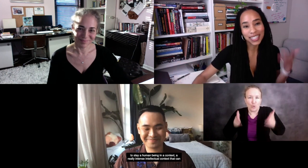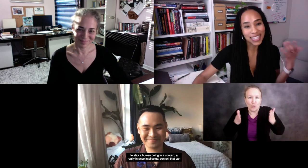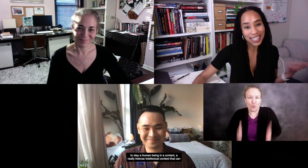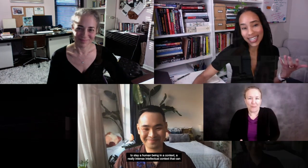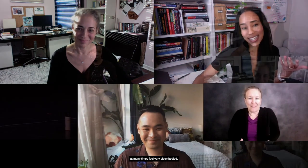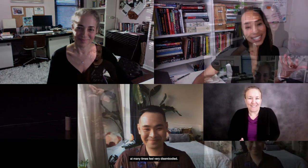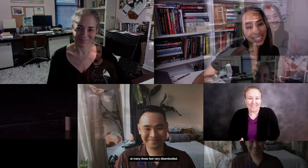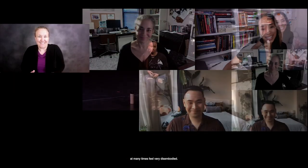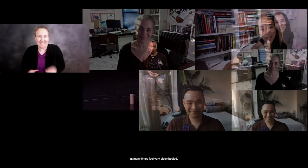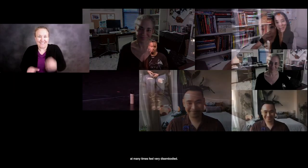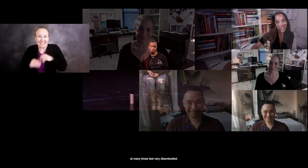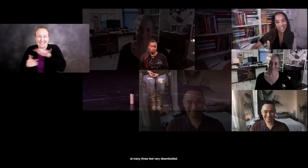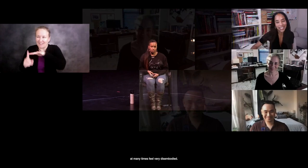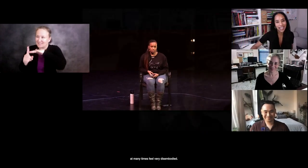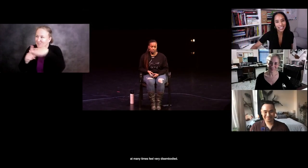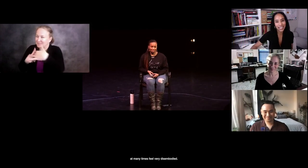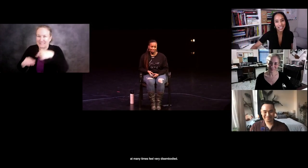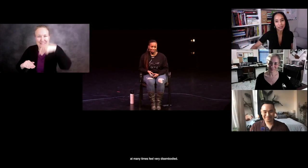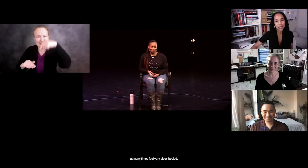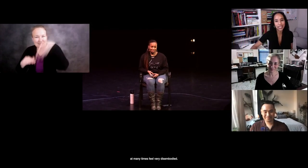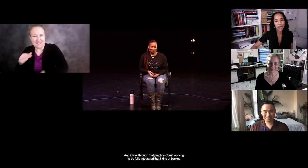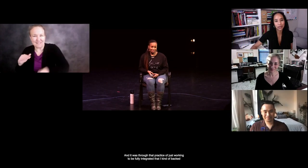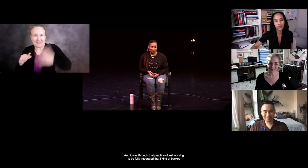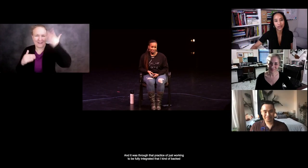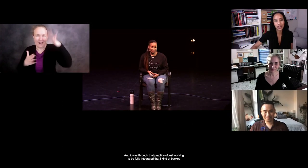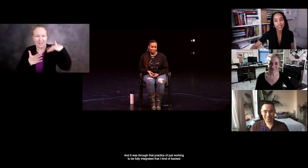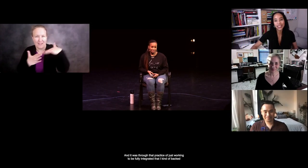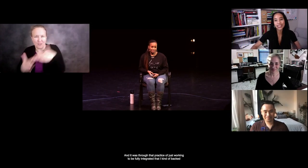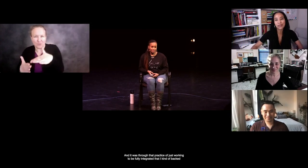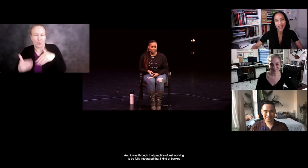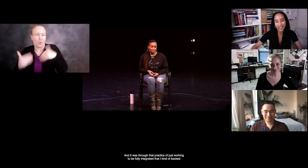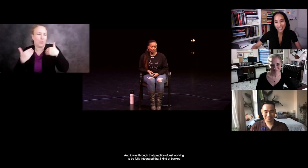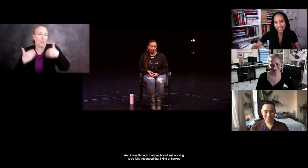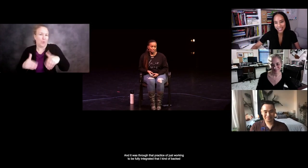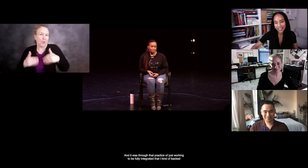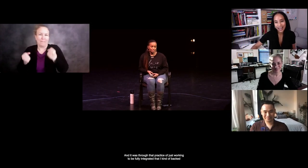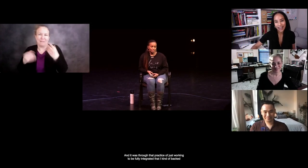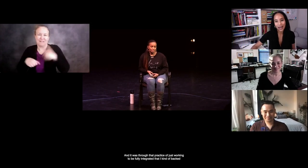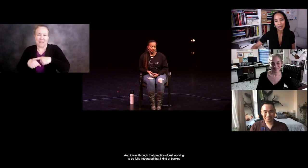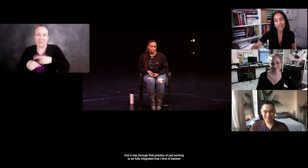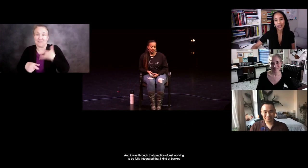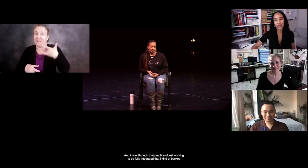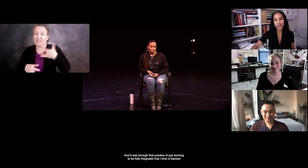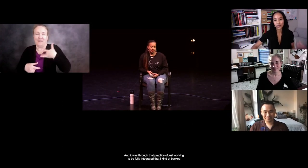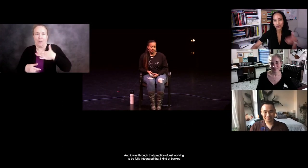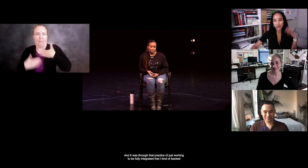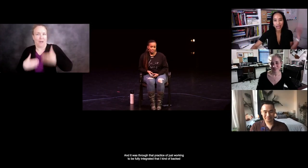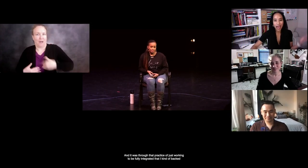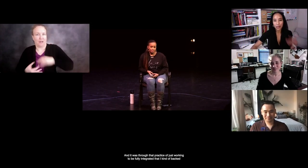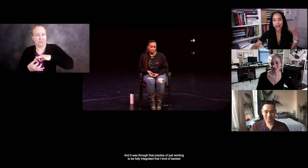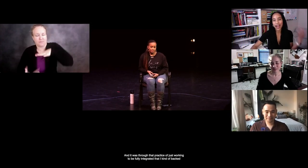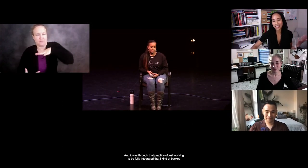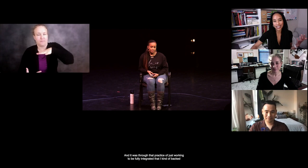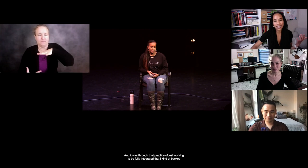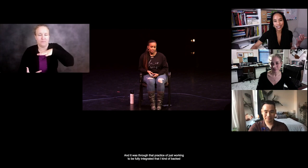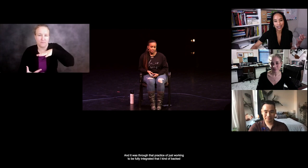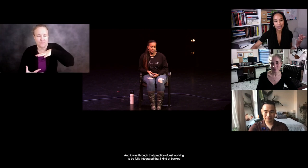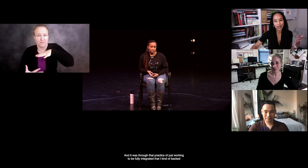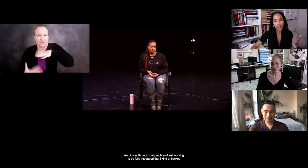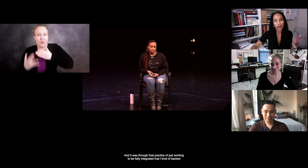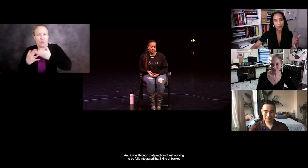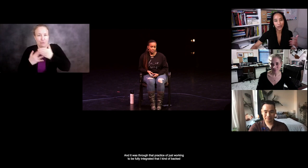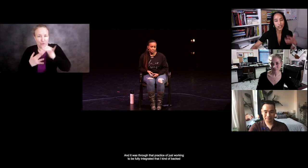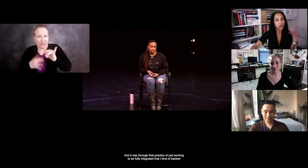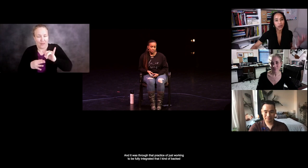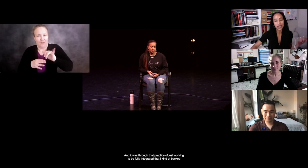context, a really intense intellectual context that can in many times feel very disembodied. And it was through that practice